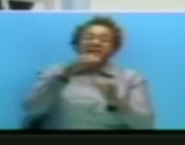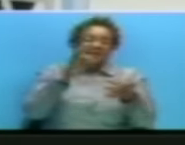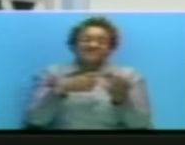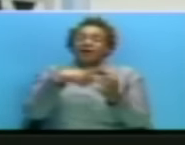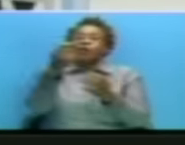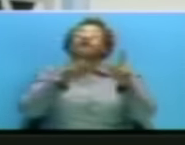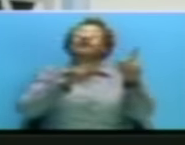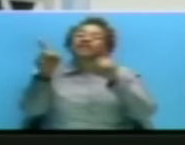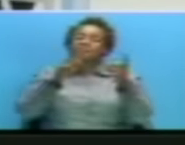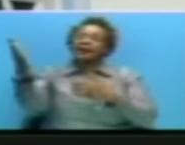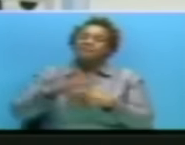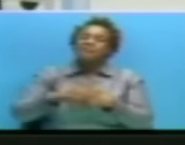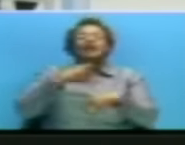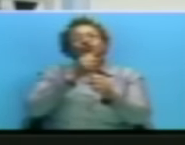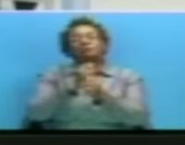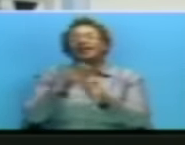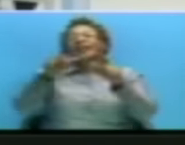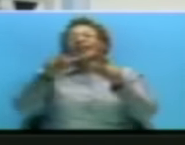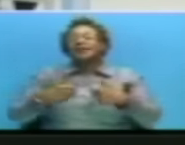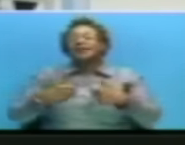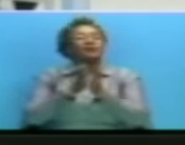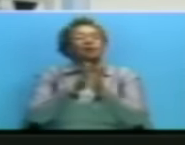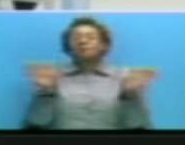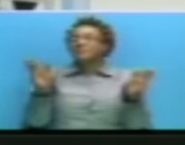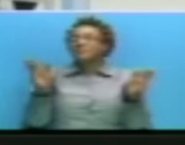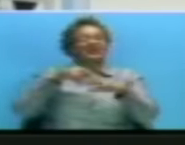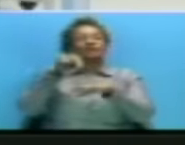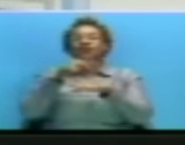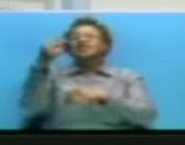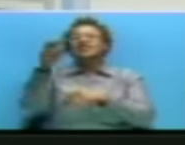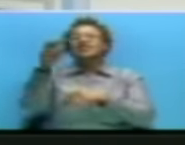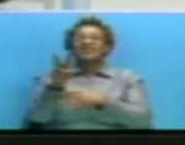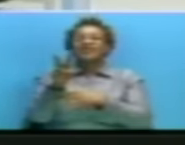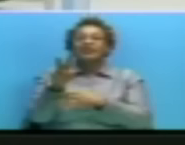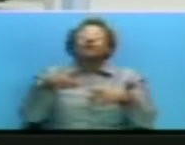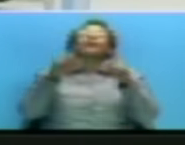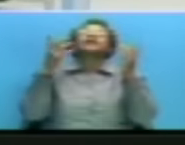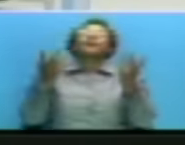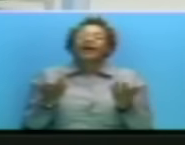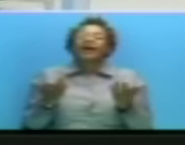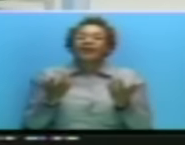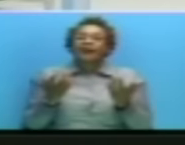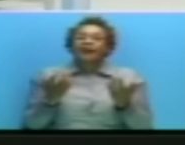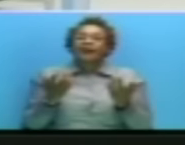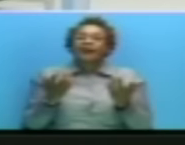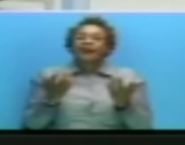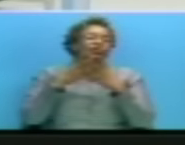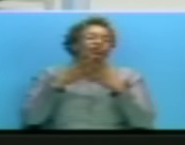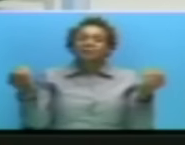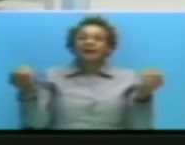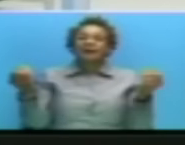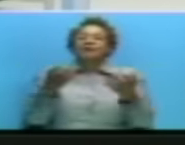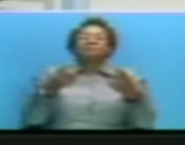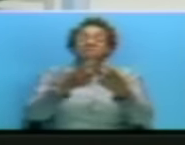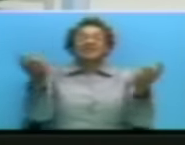and come back. So to make those claims on a national TV. Where did you go? Go away. No. My family is here. Where